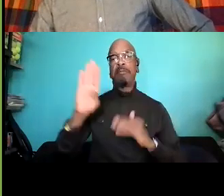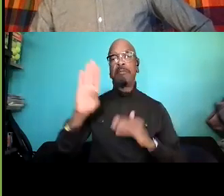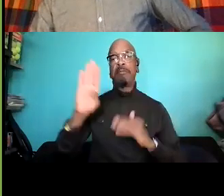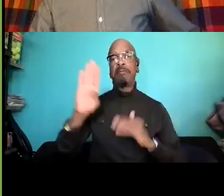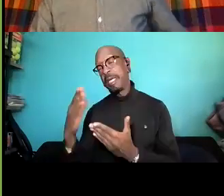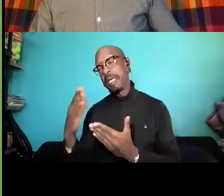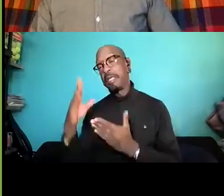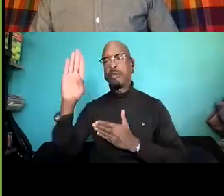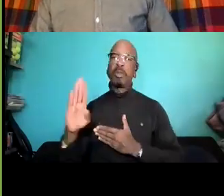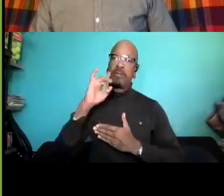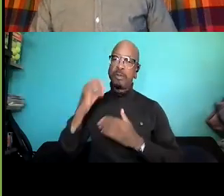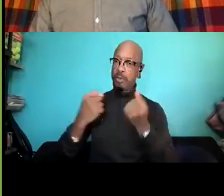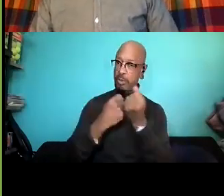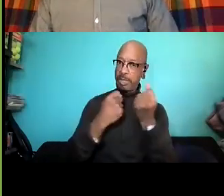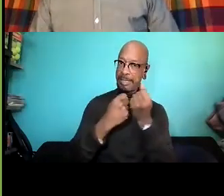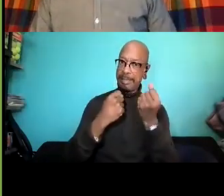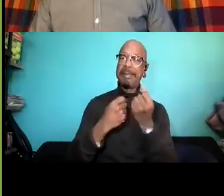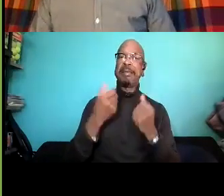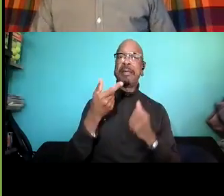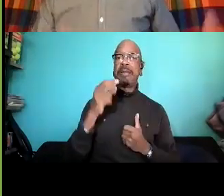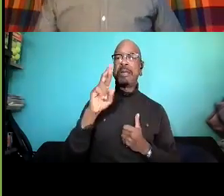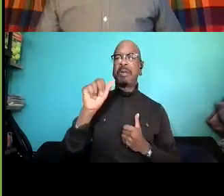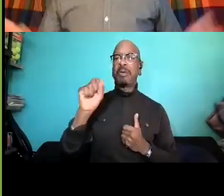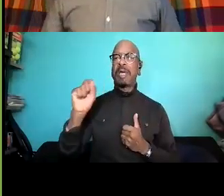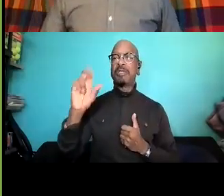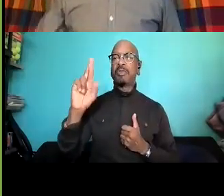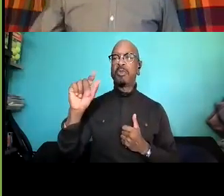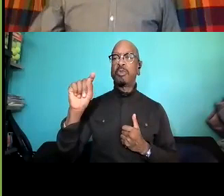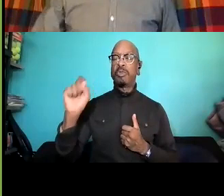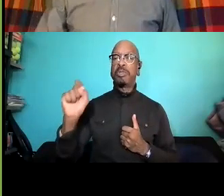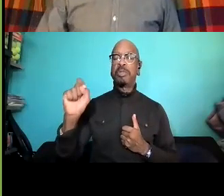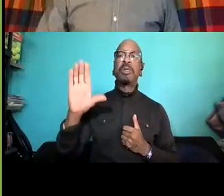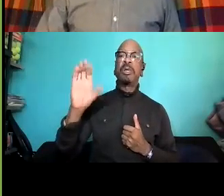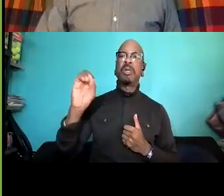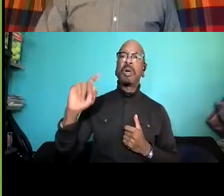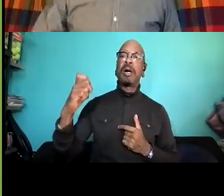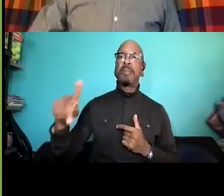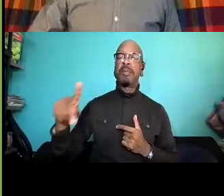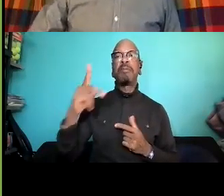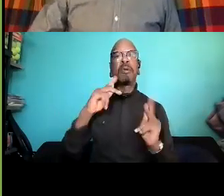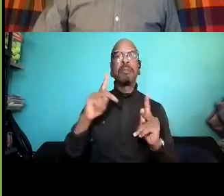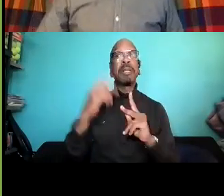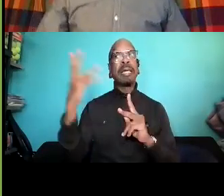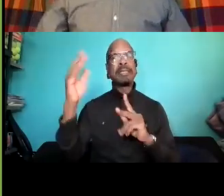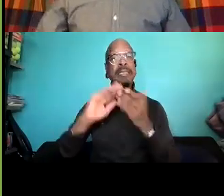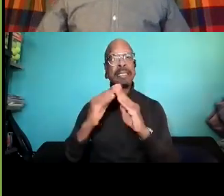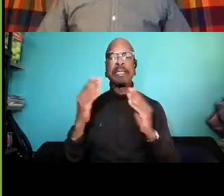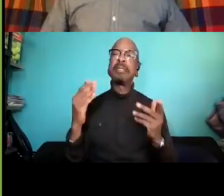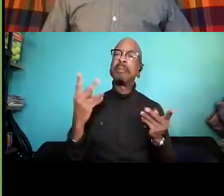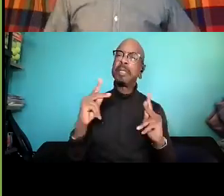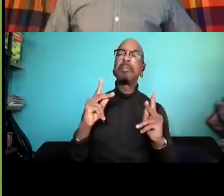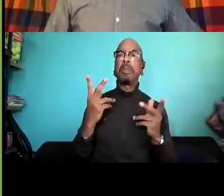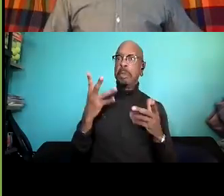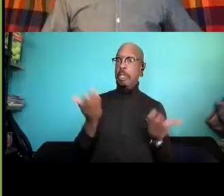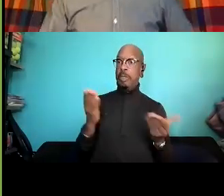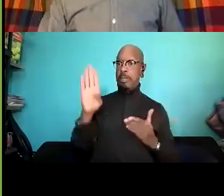worker cooperatives, both in their city and for folks joining from outside of Berkeley for supporting the